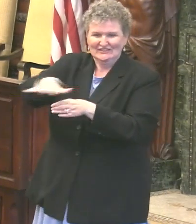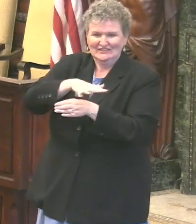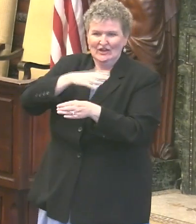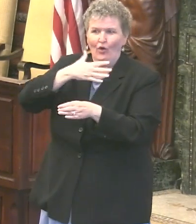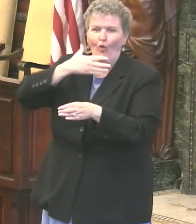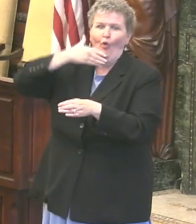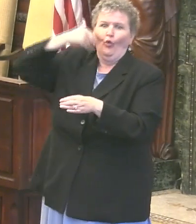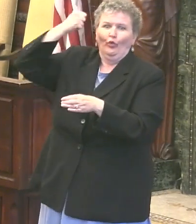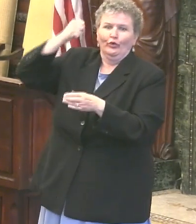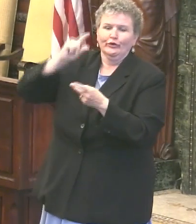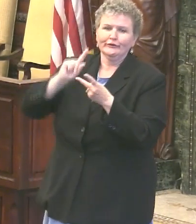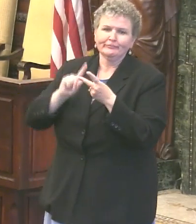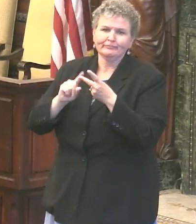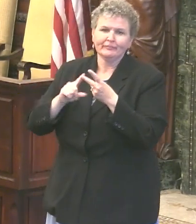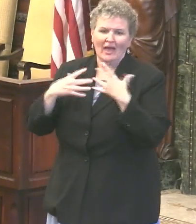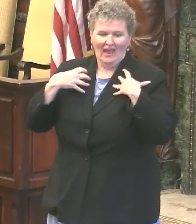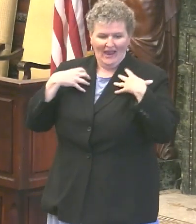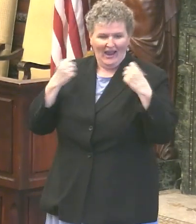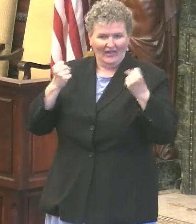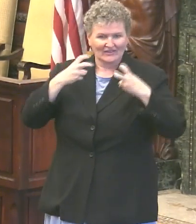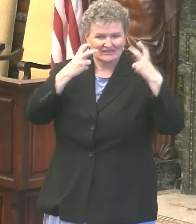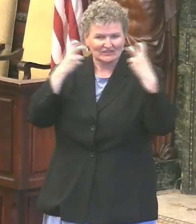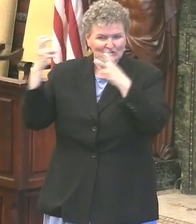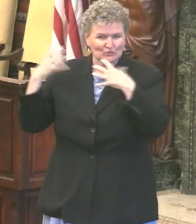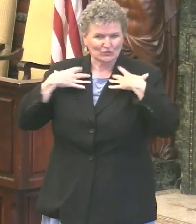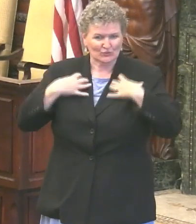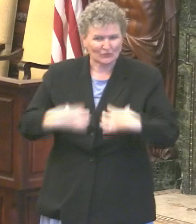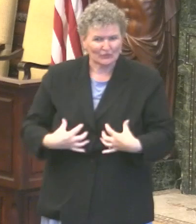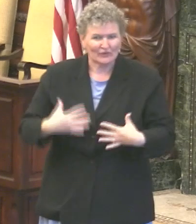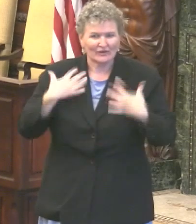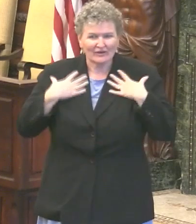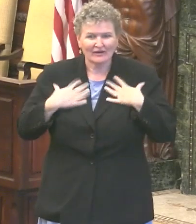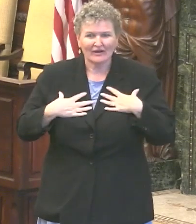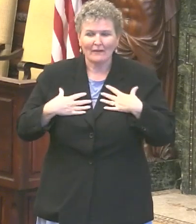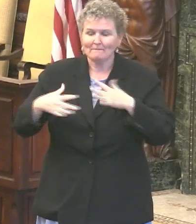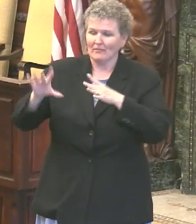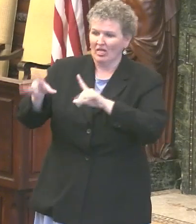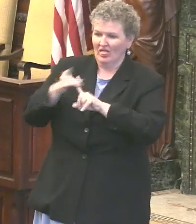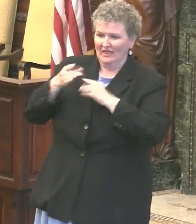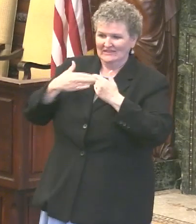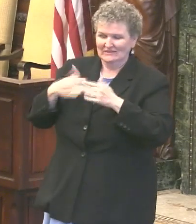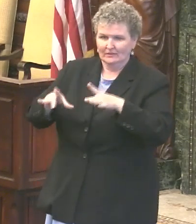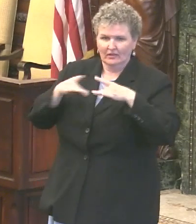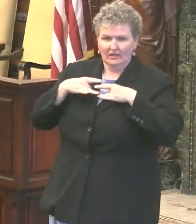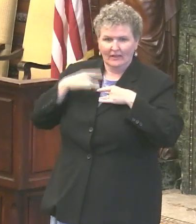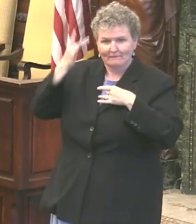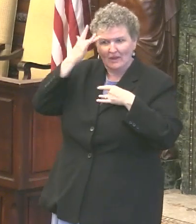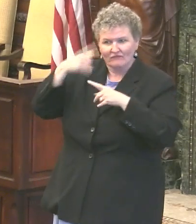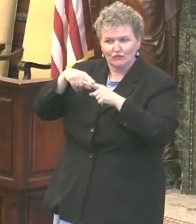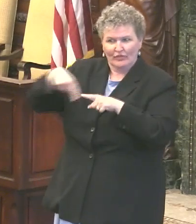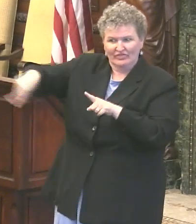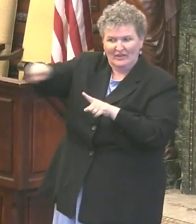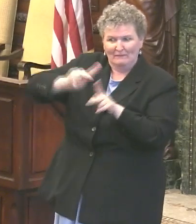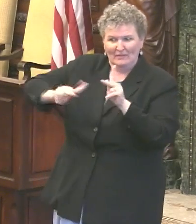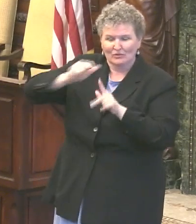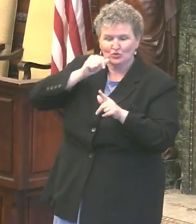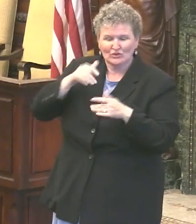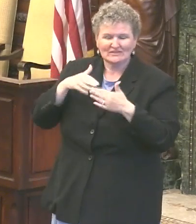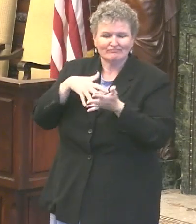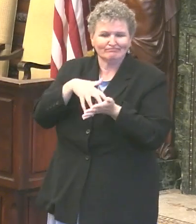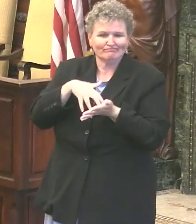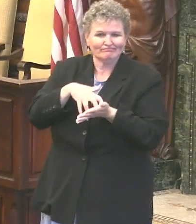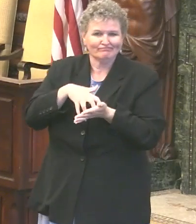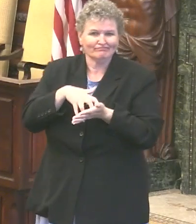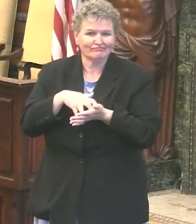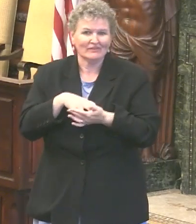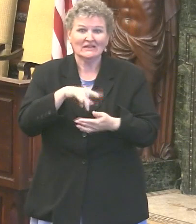chronic medical conditions are much higher risk. Overall, in the city, about 70% of the deaths that have occurred are people over the age of 70.